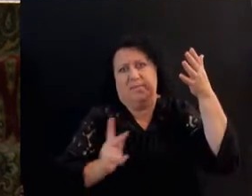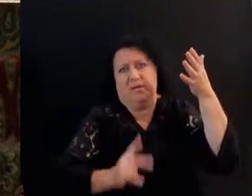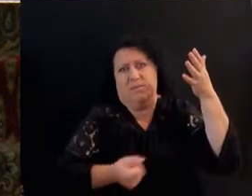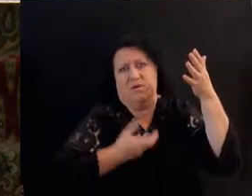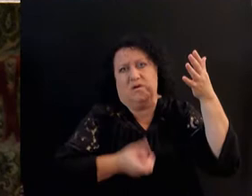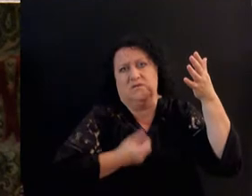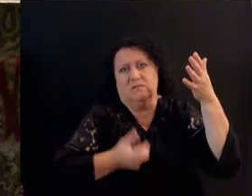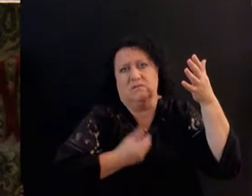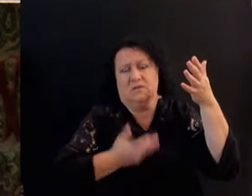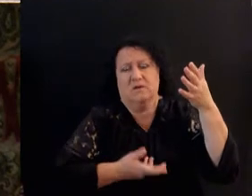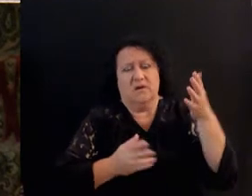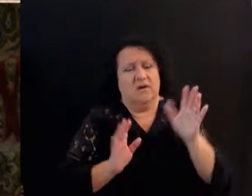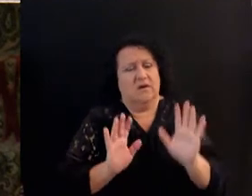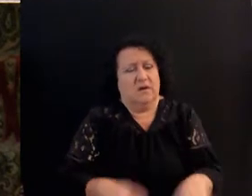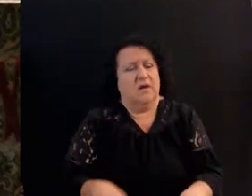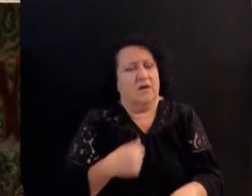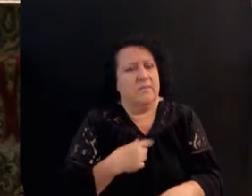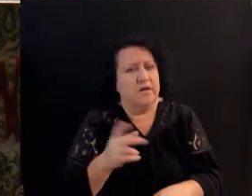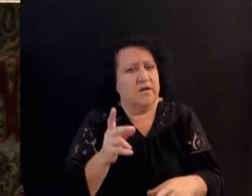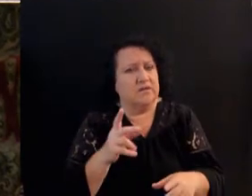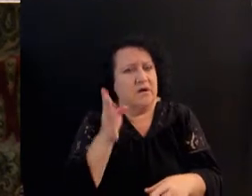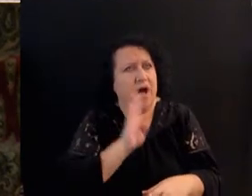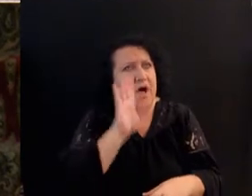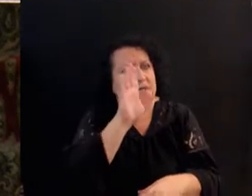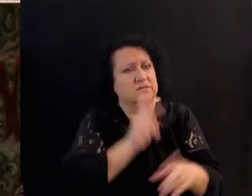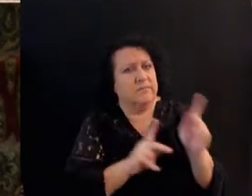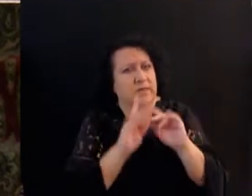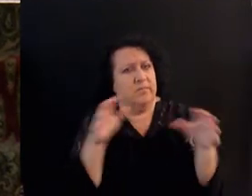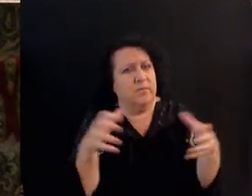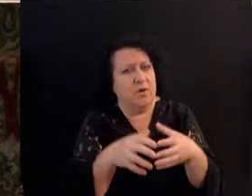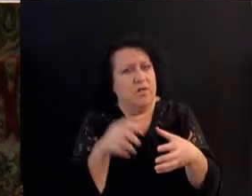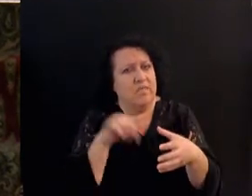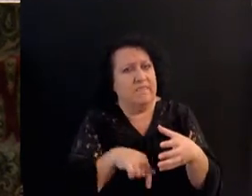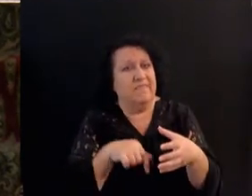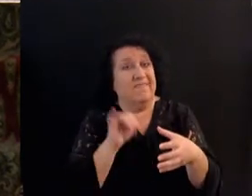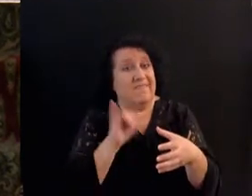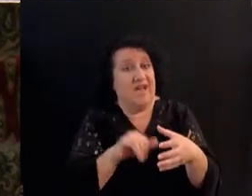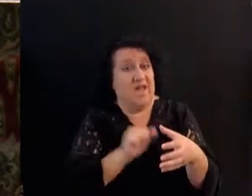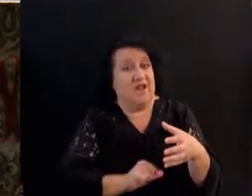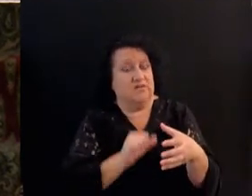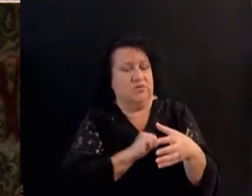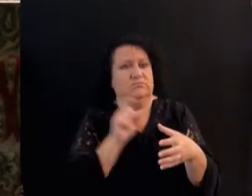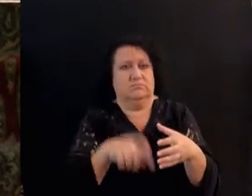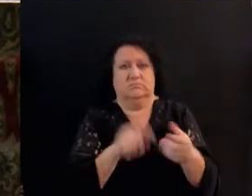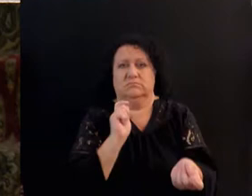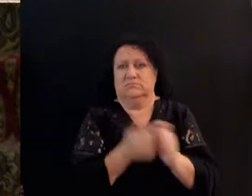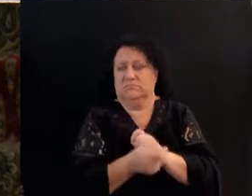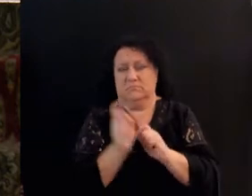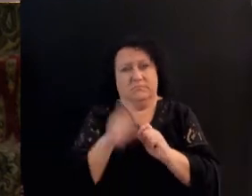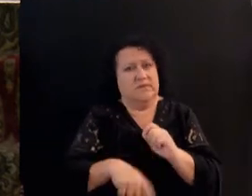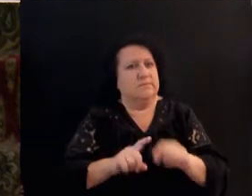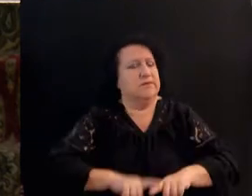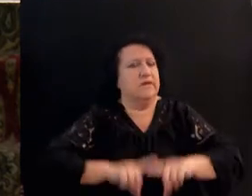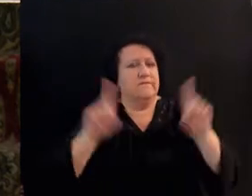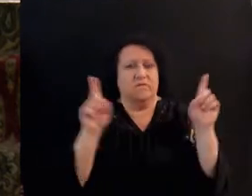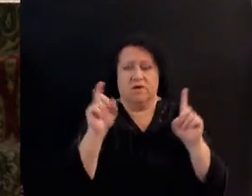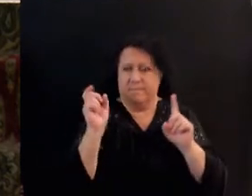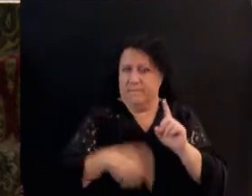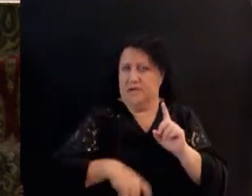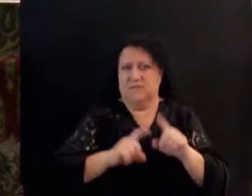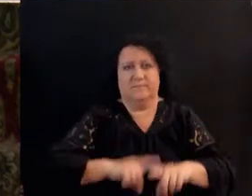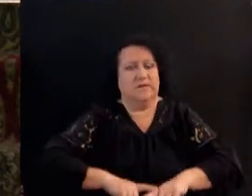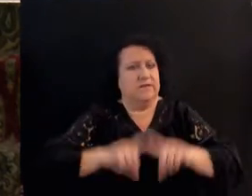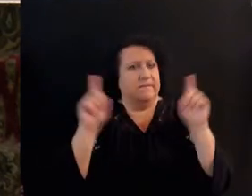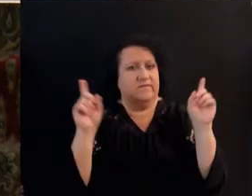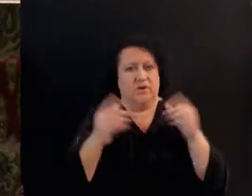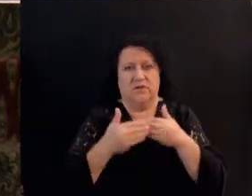to be different. For the people of God, it must be different. And so as we walk through this, you'll